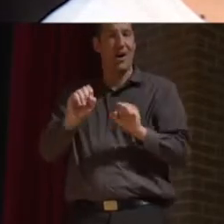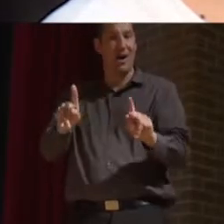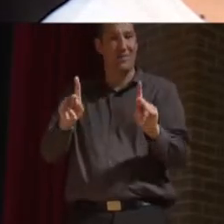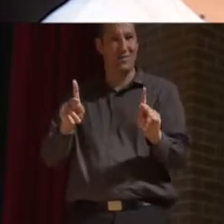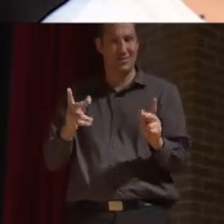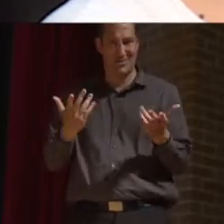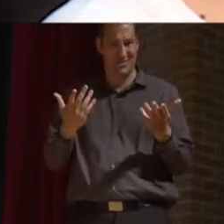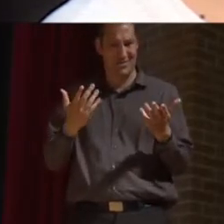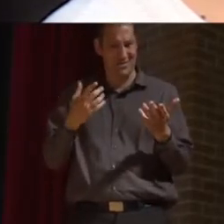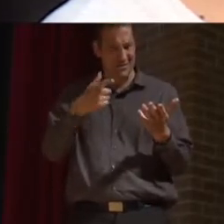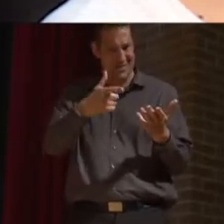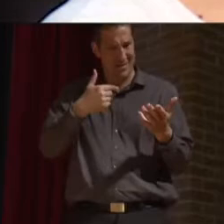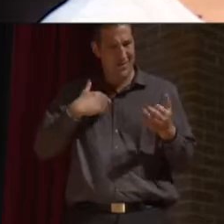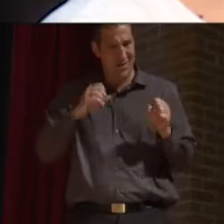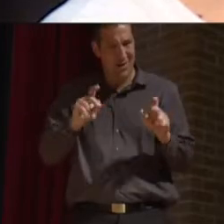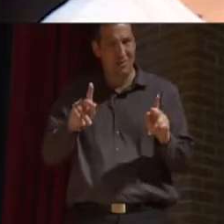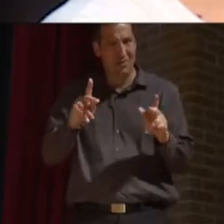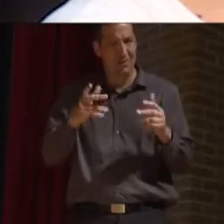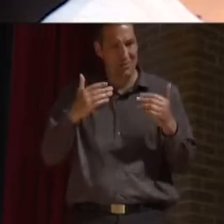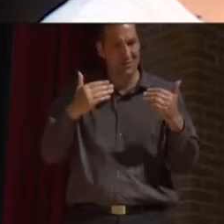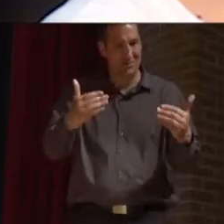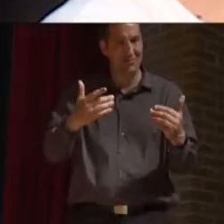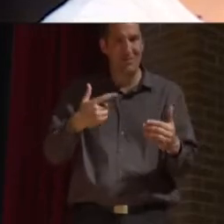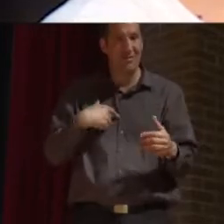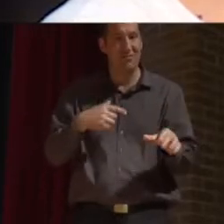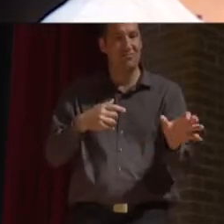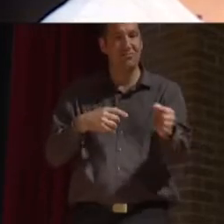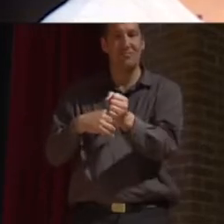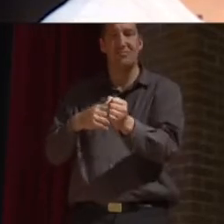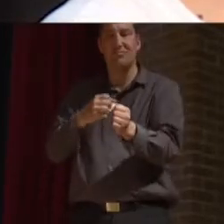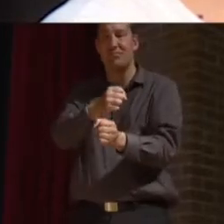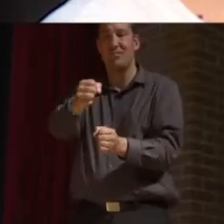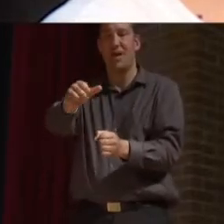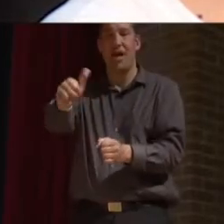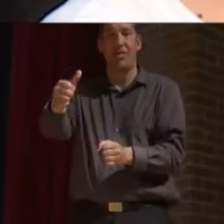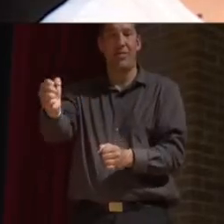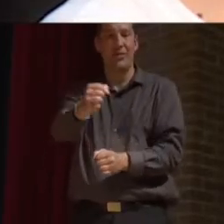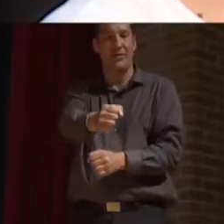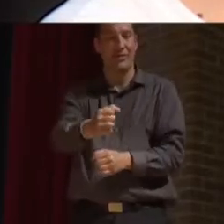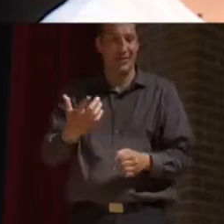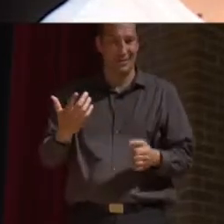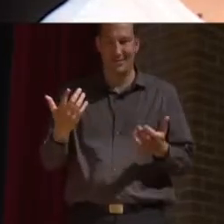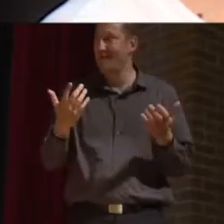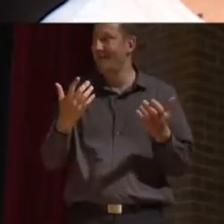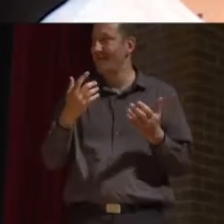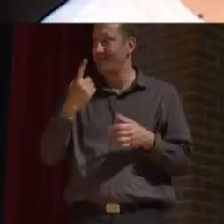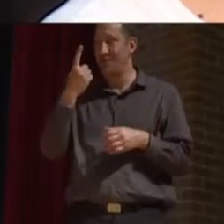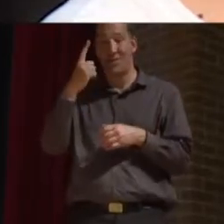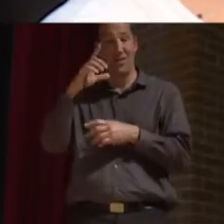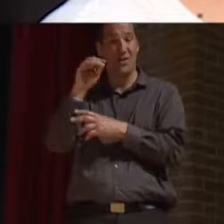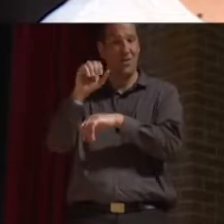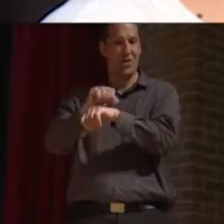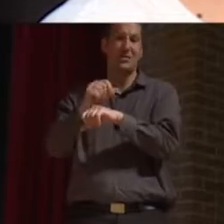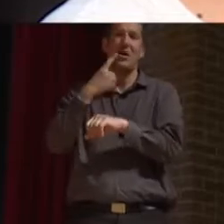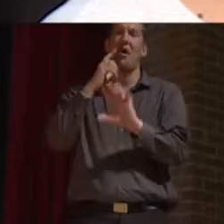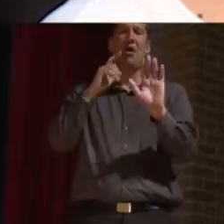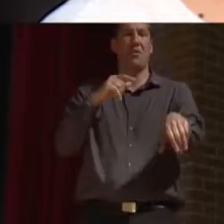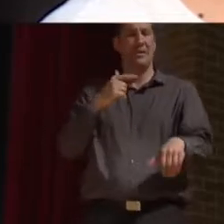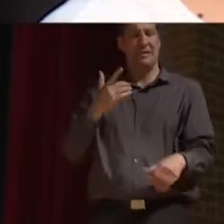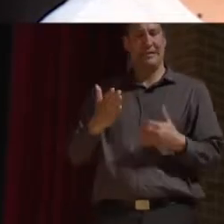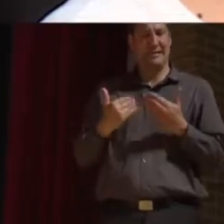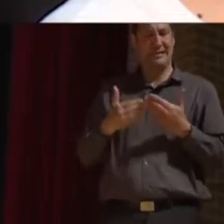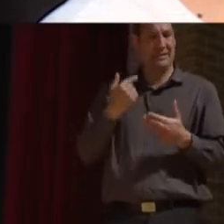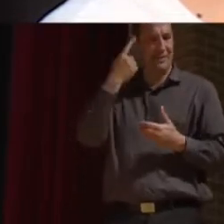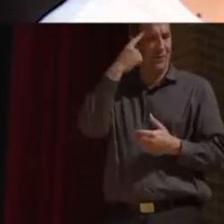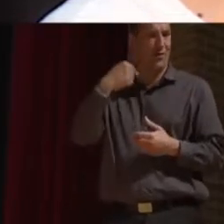hard for them to get that opportunity in the first place. And then one of my managers or one of my other associates are like, well, it's just easier for me to do it. No,